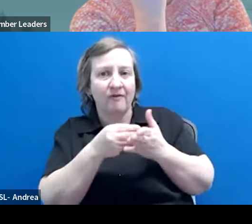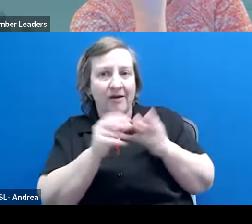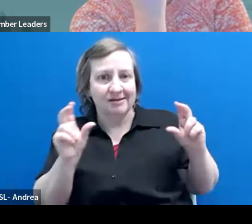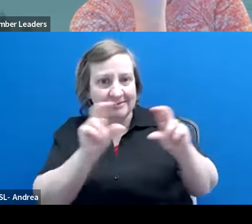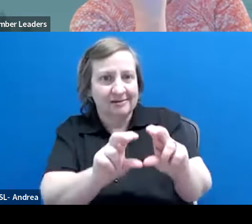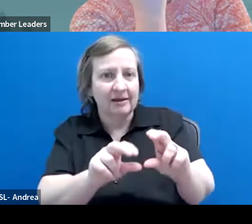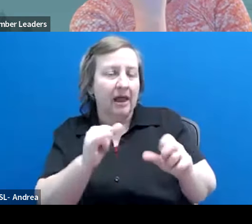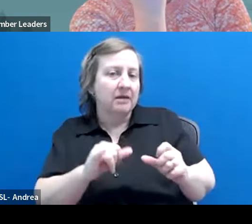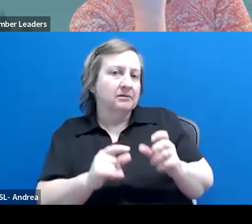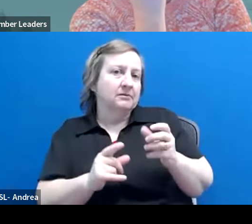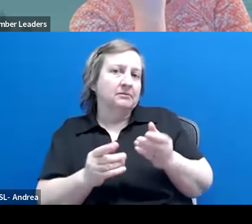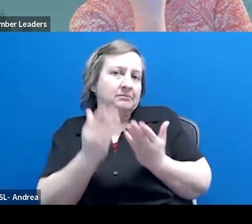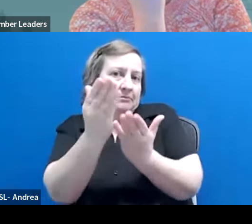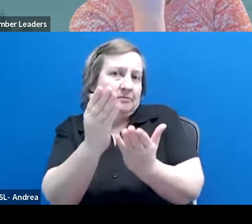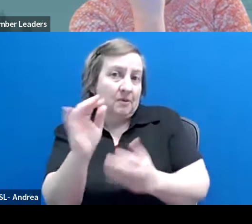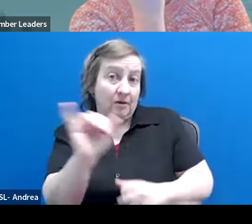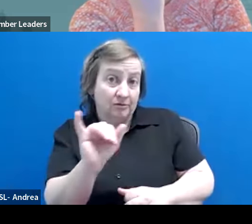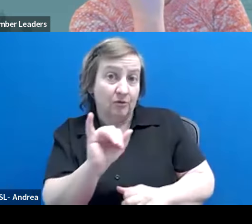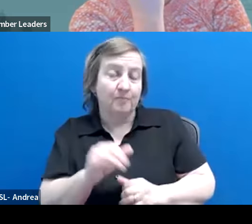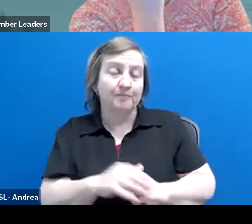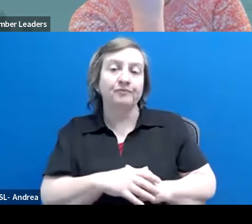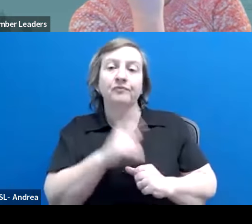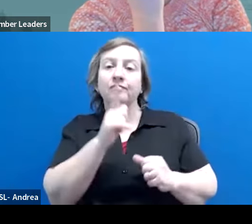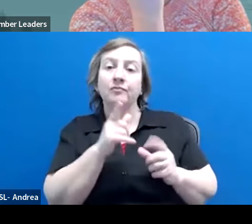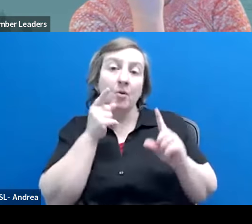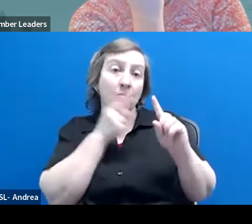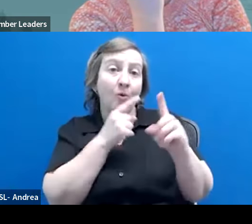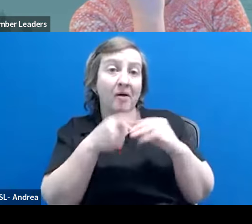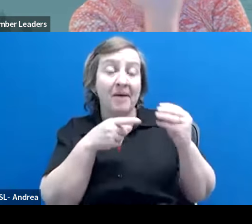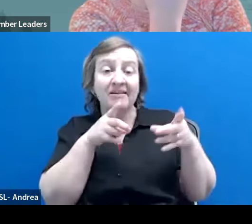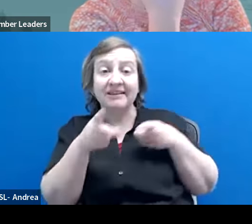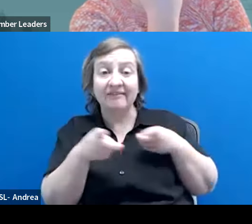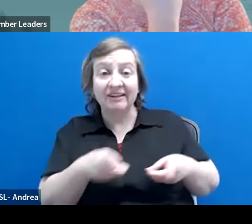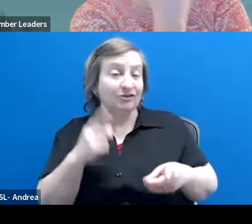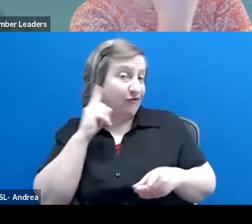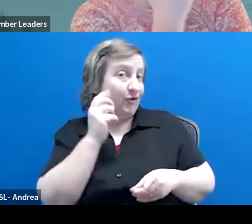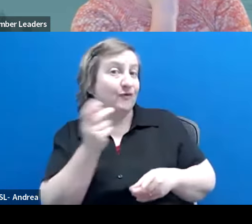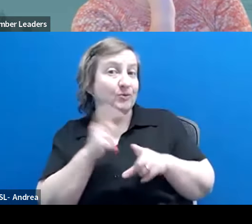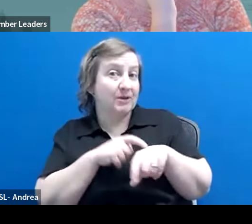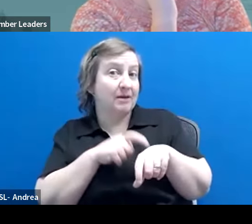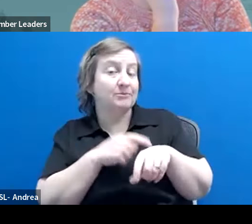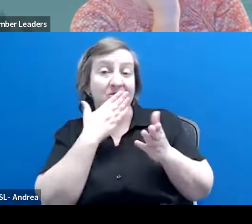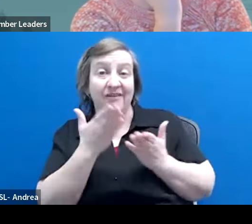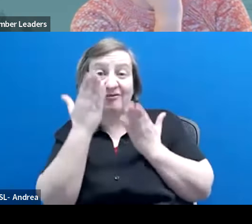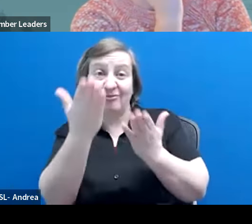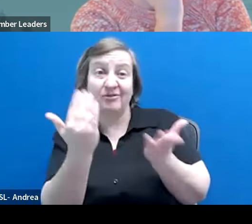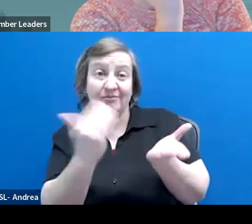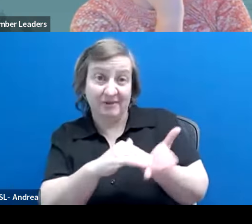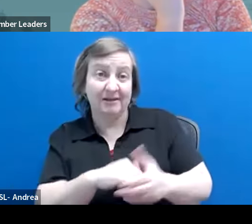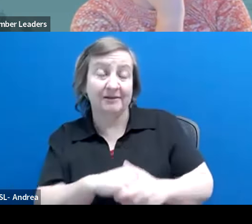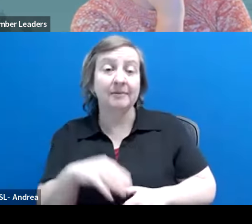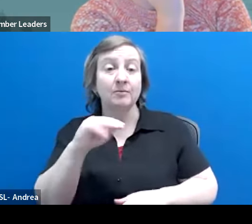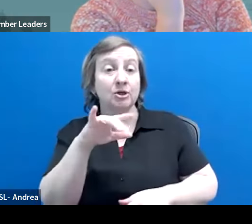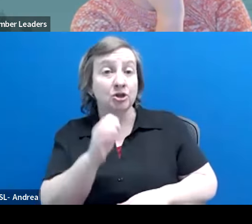as well. And your point about definitions is something we've heard a few times. So thank you for raising that one again. Michelle.